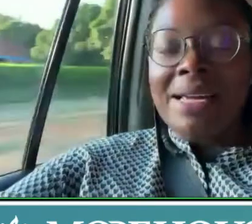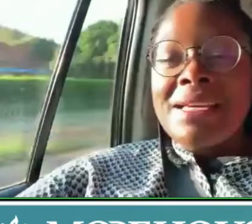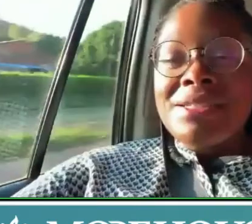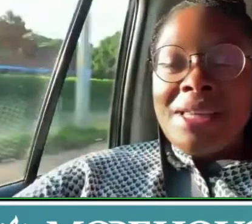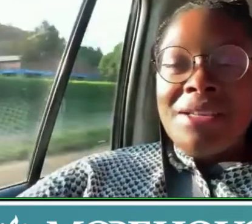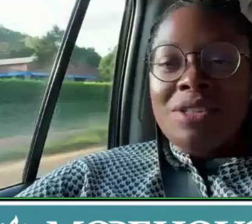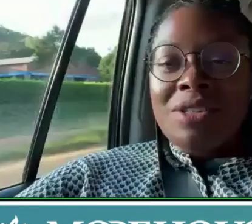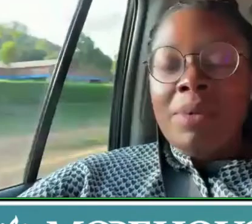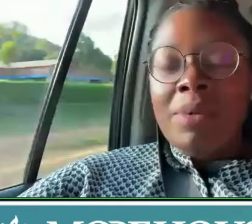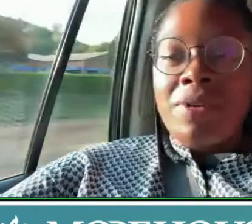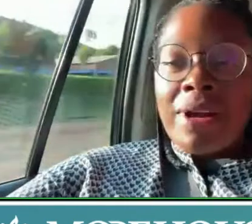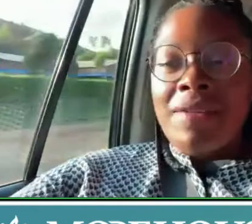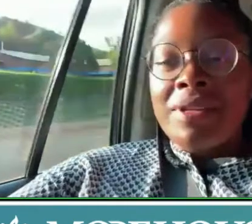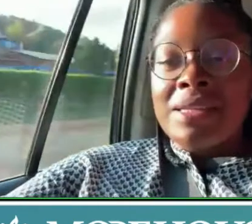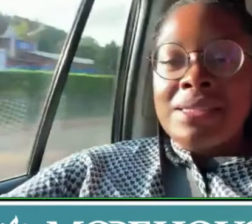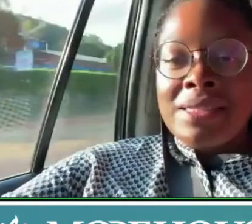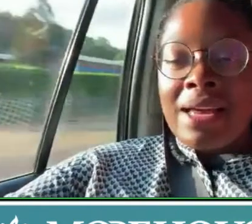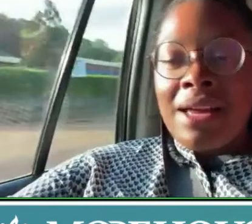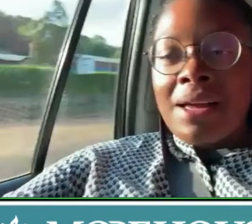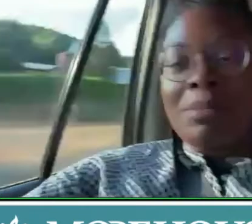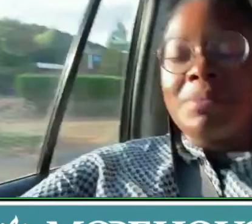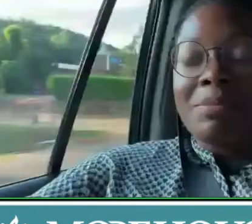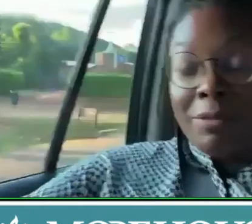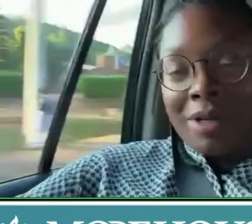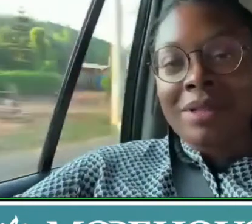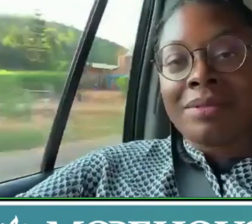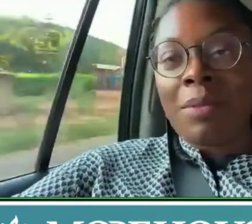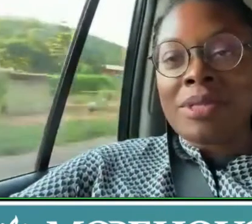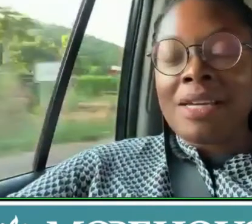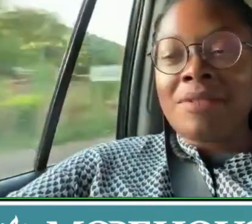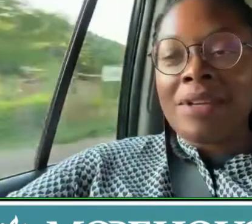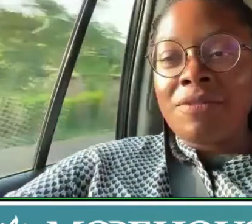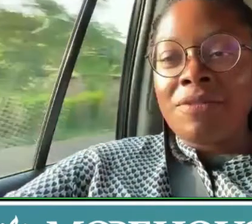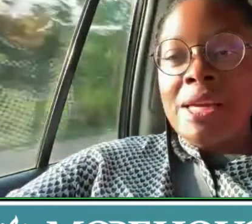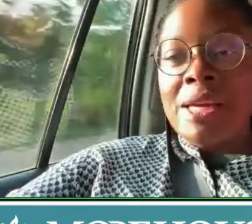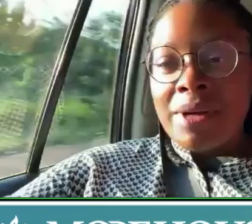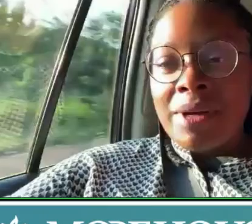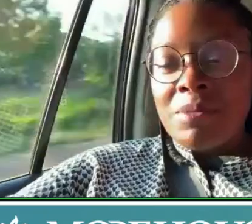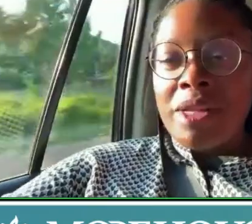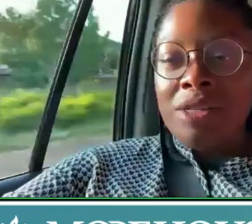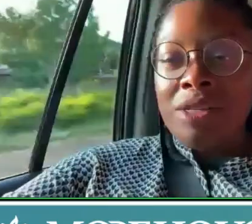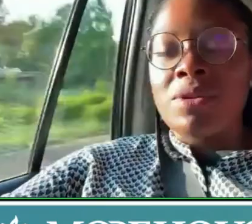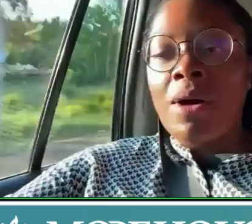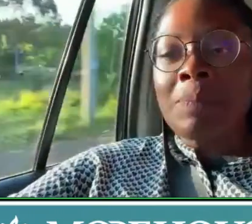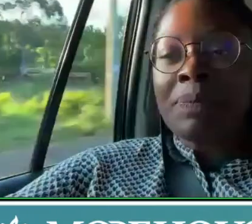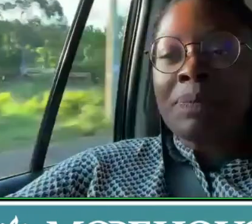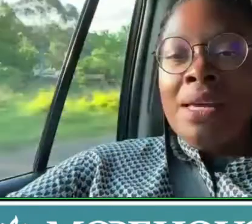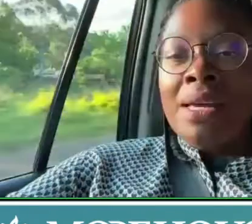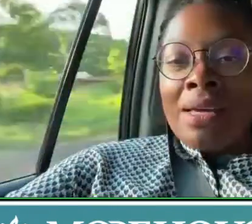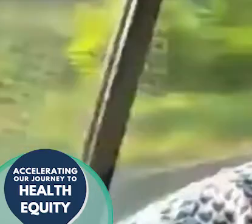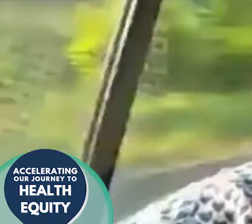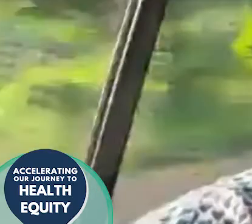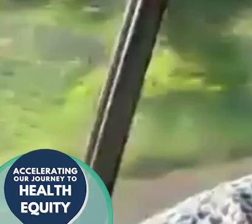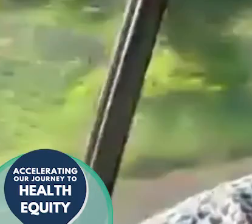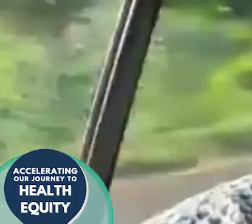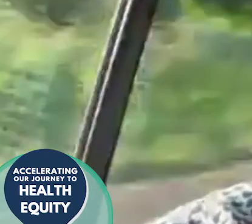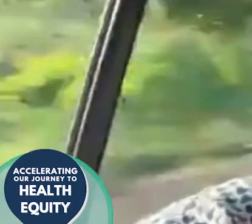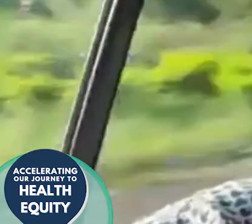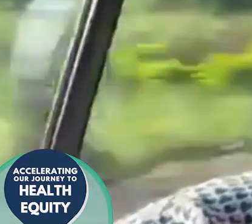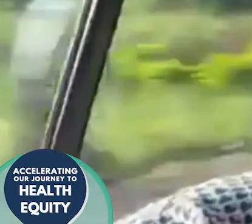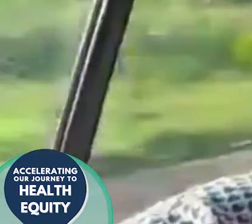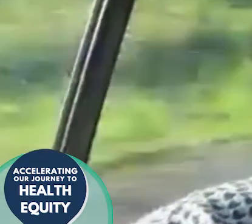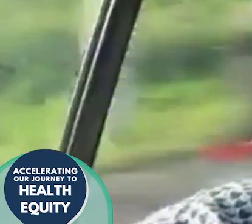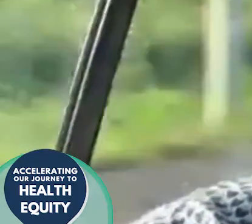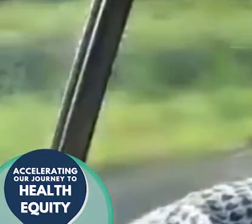Malawi. So thank you so much for having us this, well, almost evening for me, but good morning to you all. Just because of